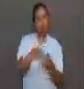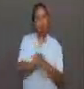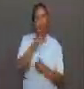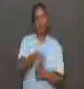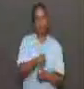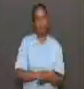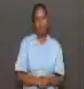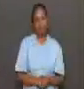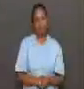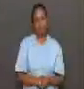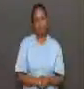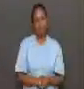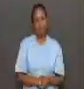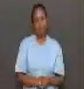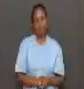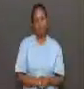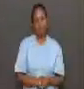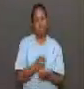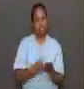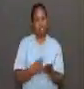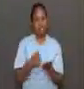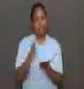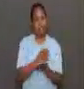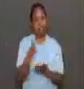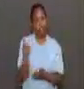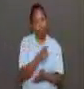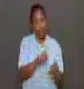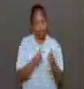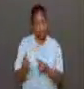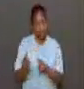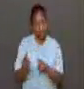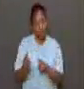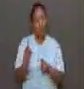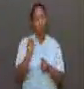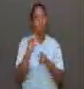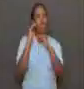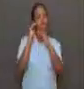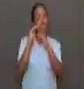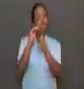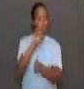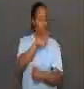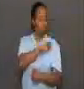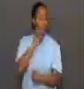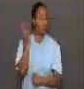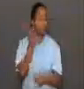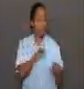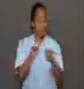If they do get involved, they must decide how much force to use.